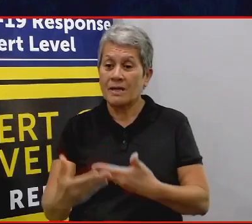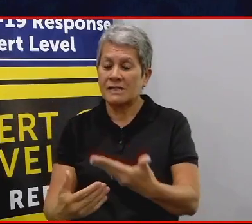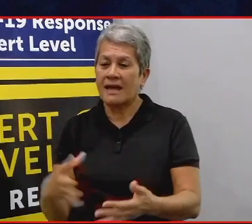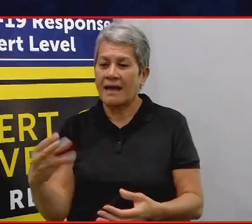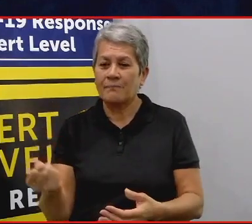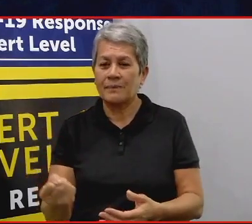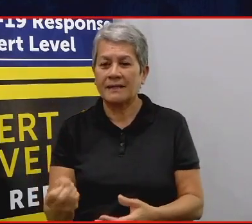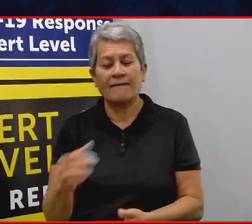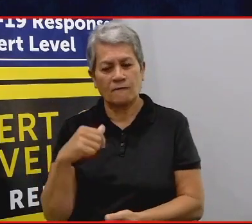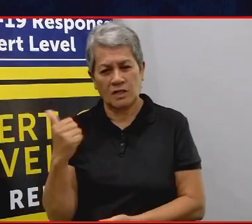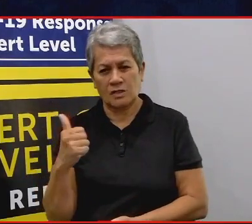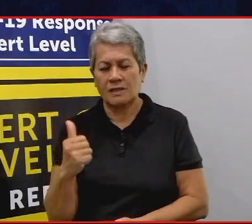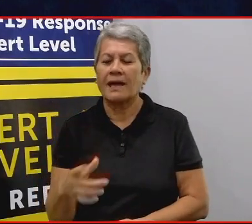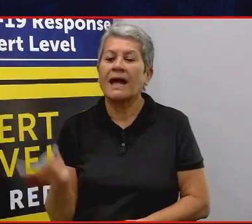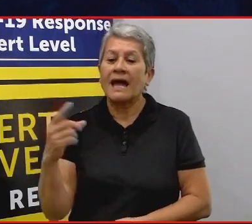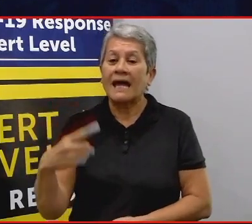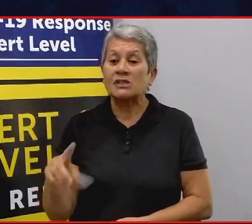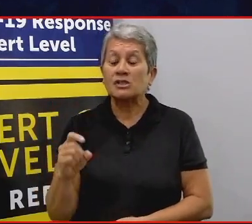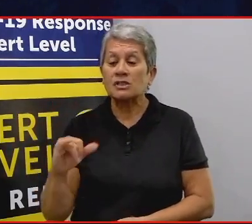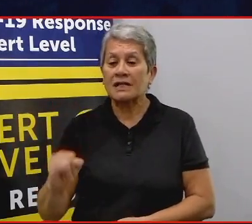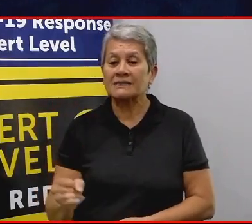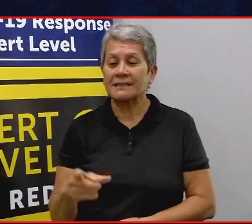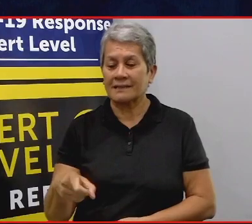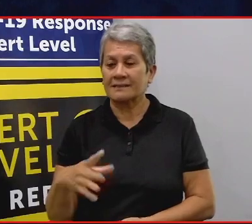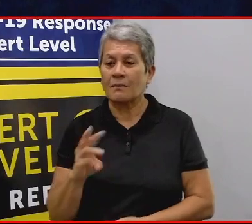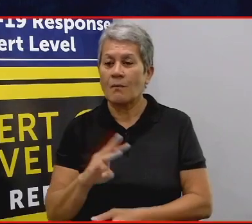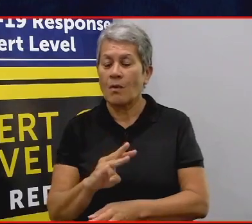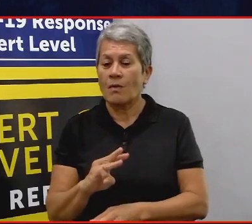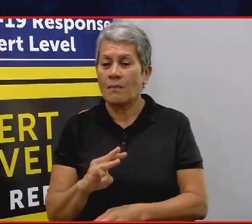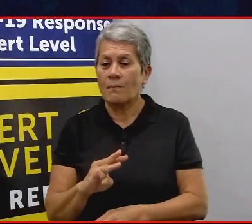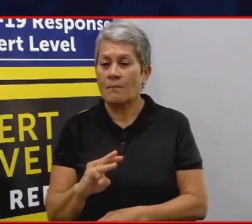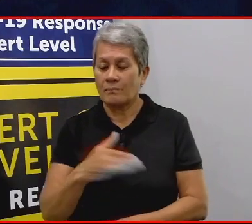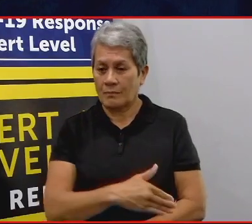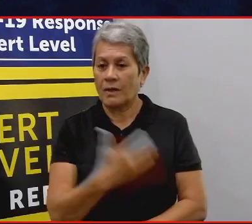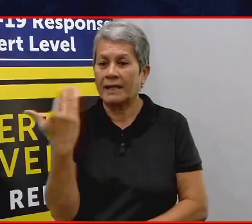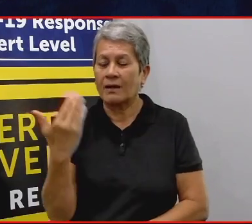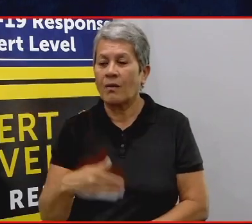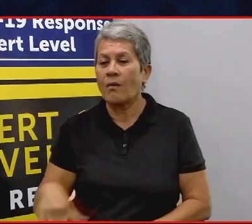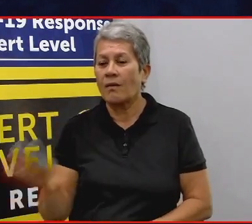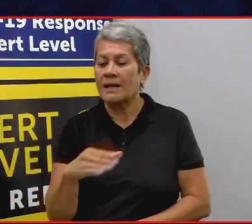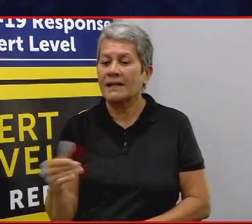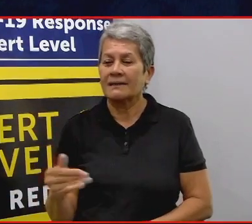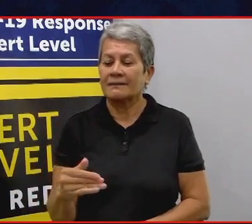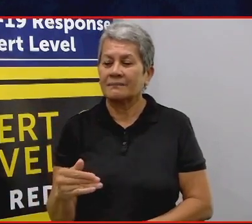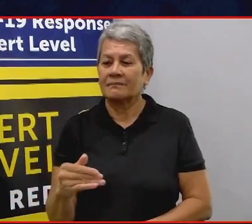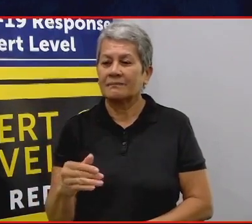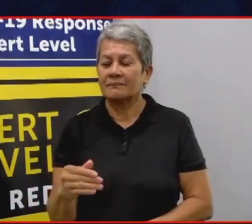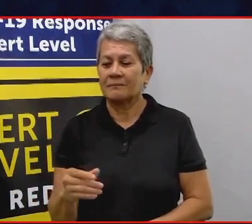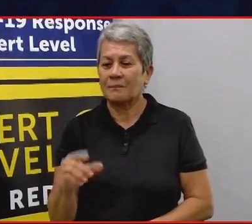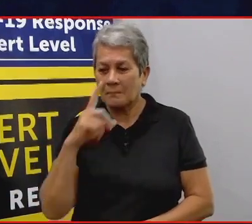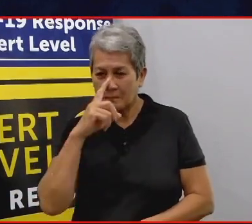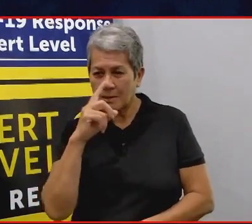has been completed. And just this morning, all key agencies attended a briefing session ahead